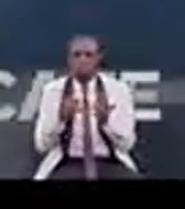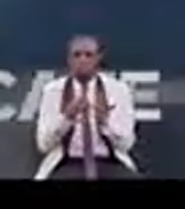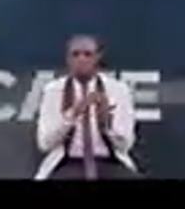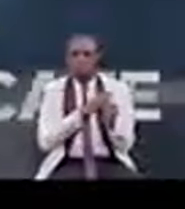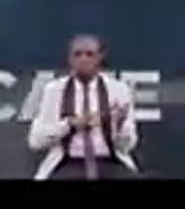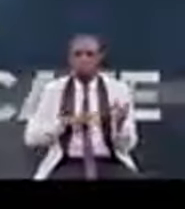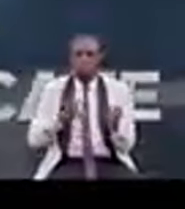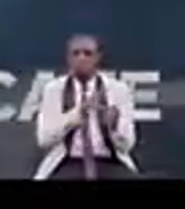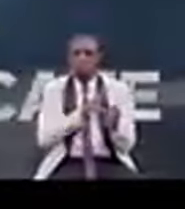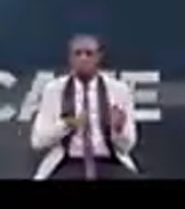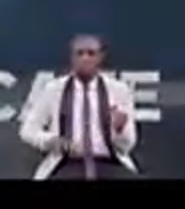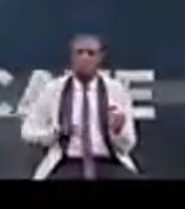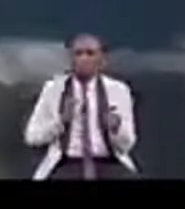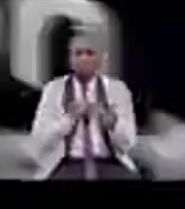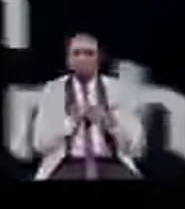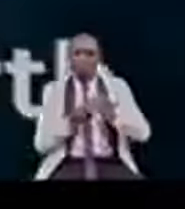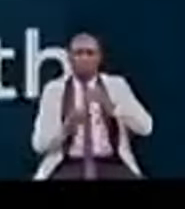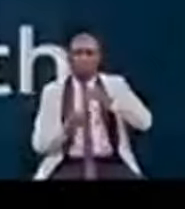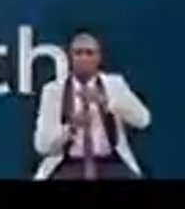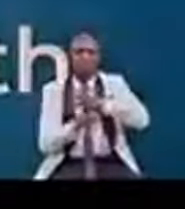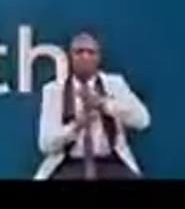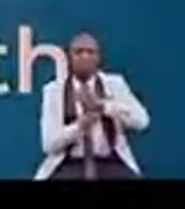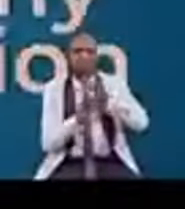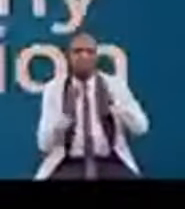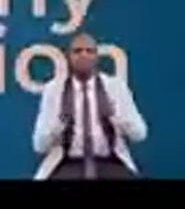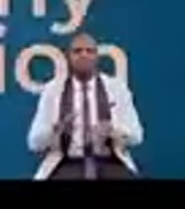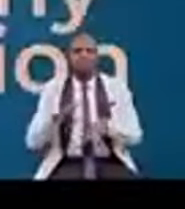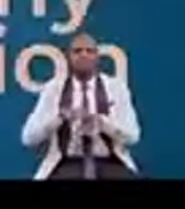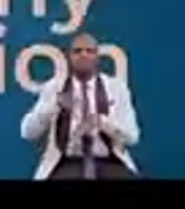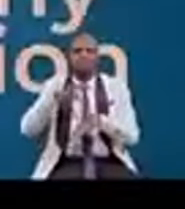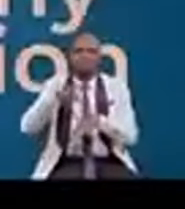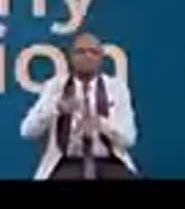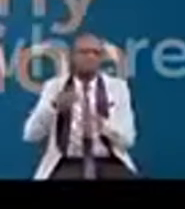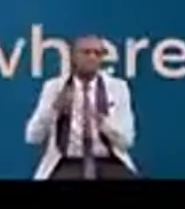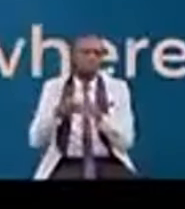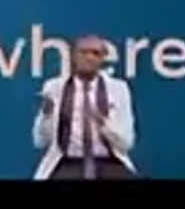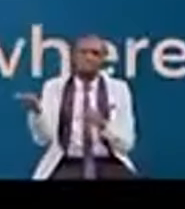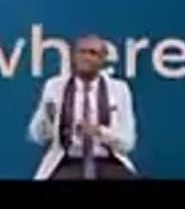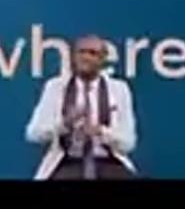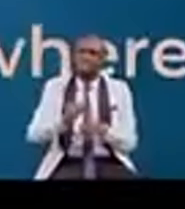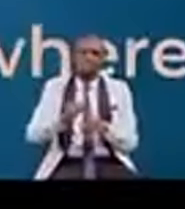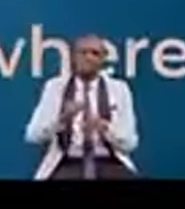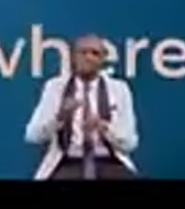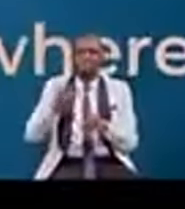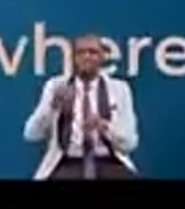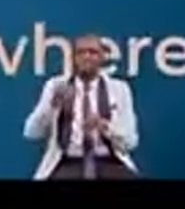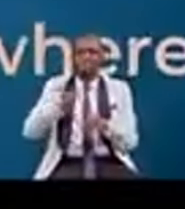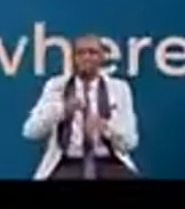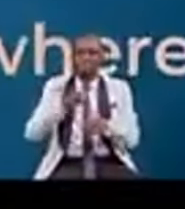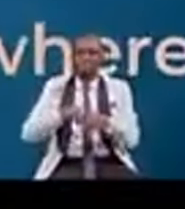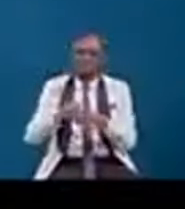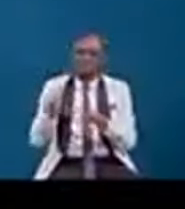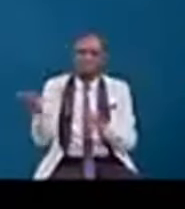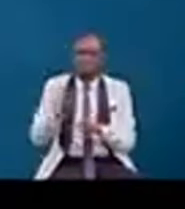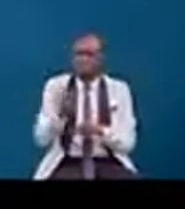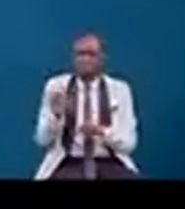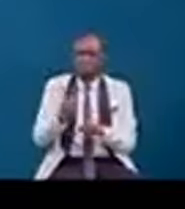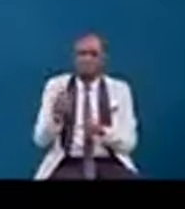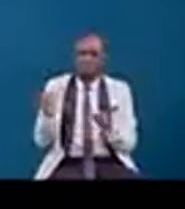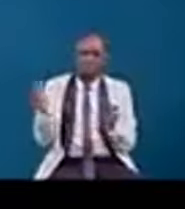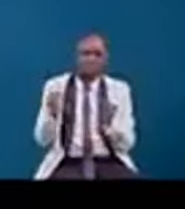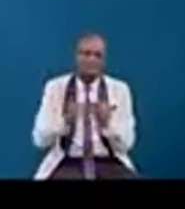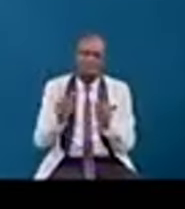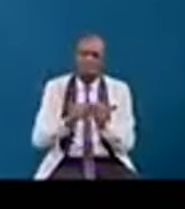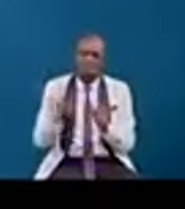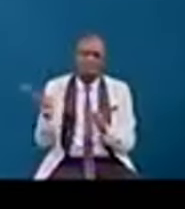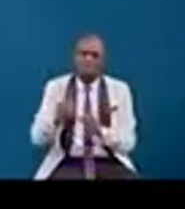gckhq.org/connect. Make sure you click on that link and put in your information there. It will help us to